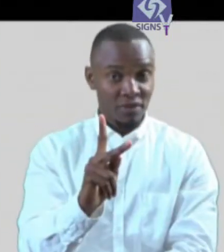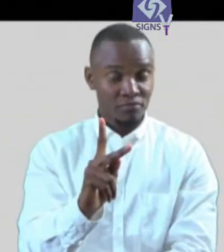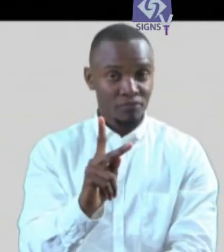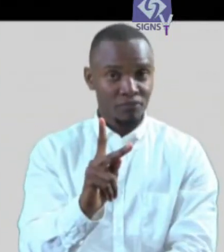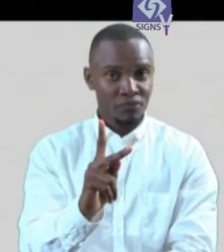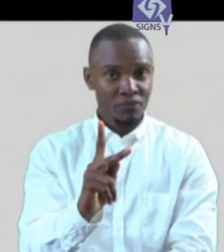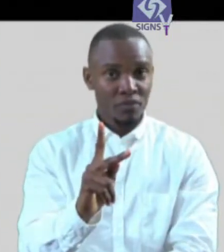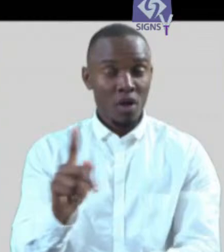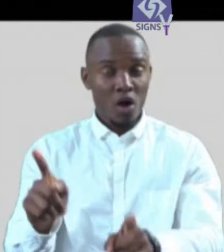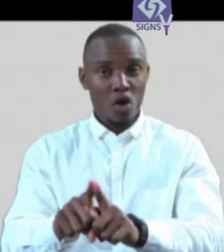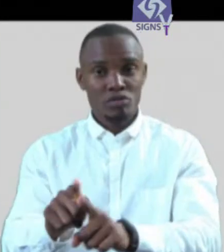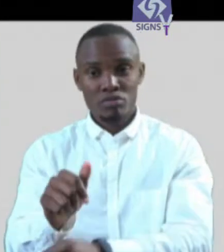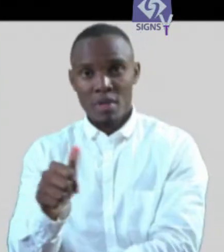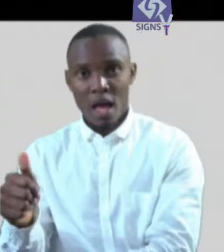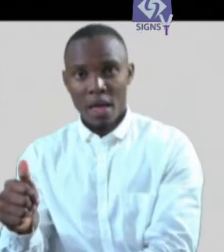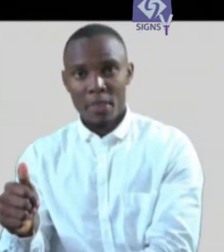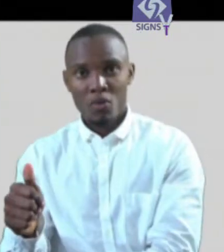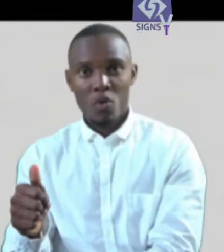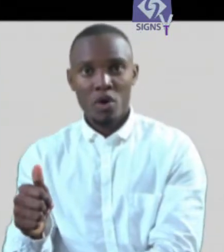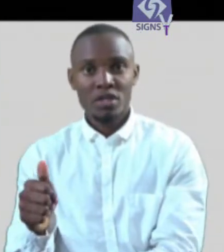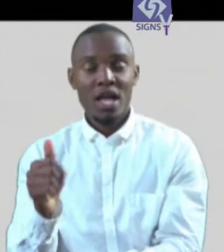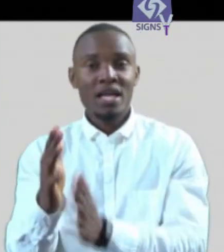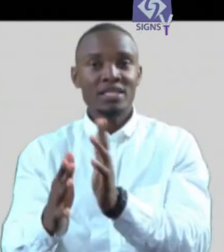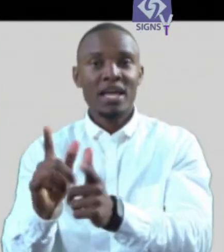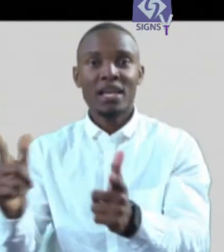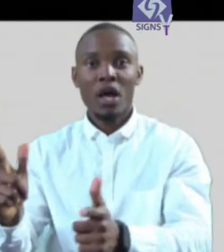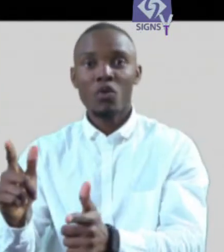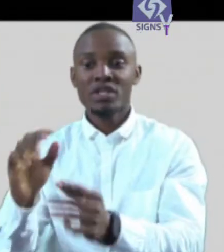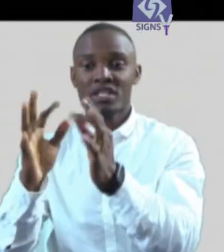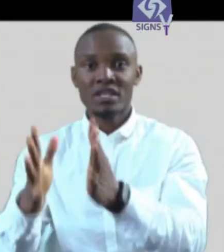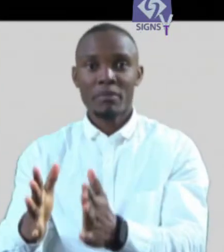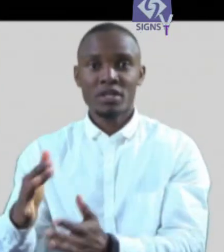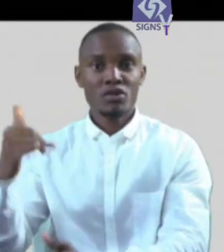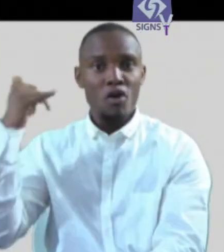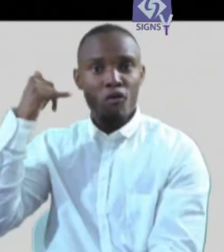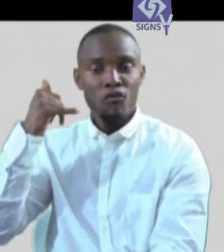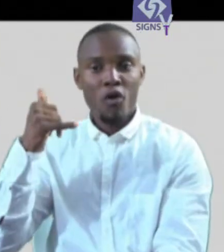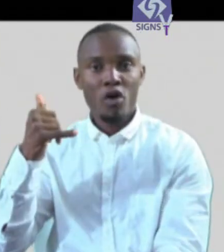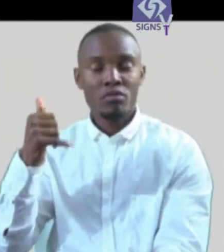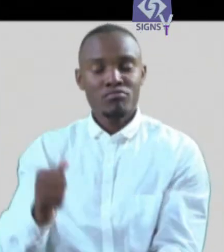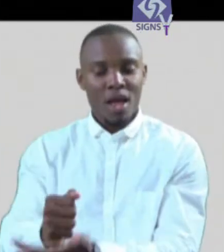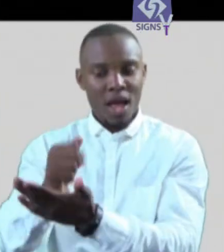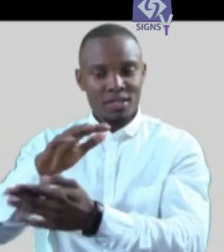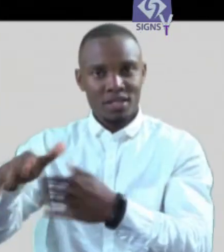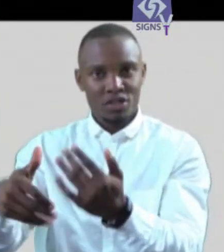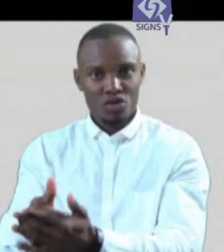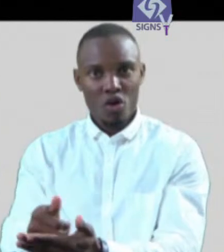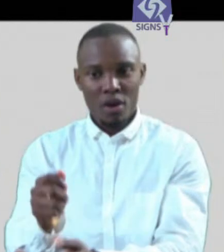TV, and a sign language interpreter's mobile application, Assist All.